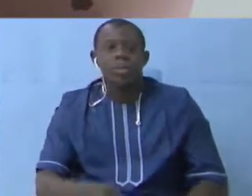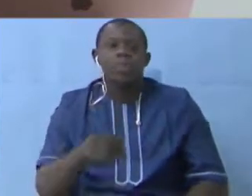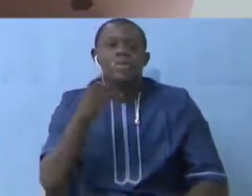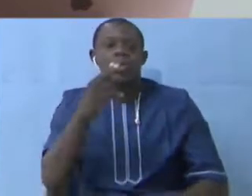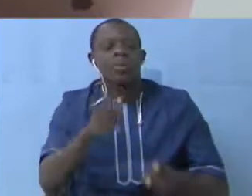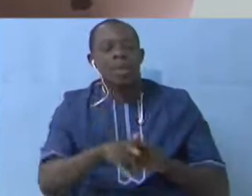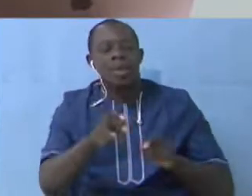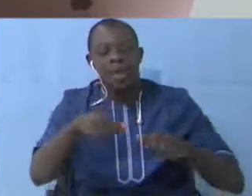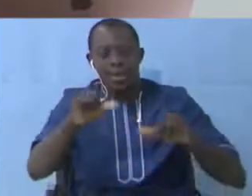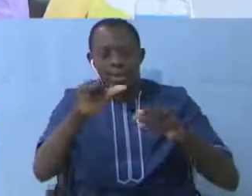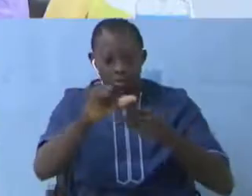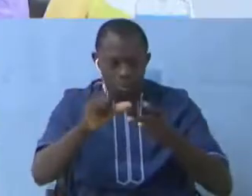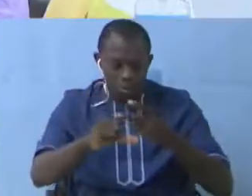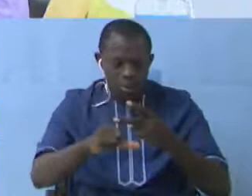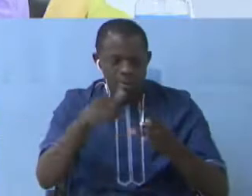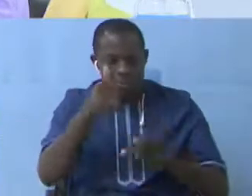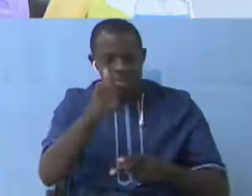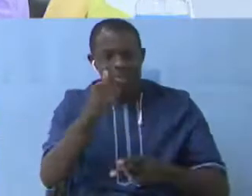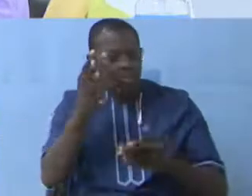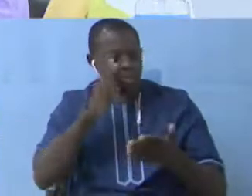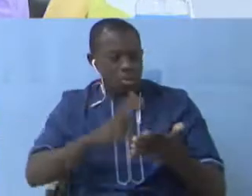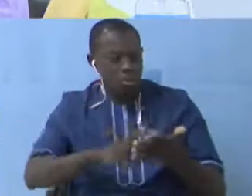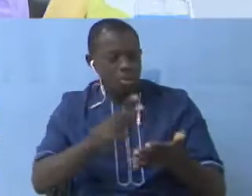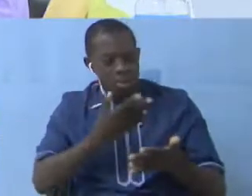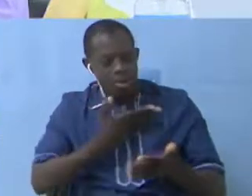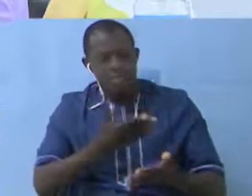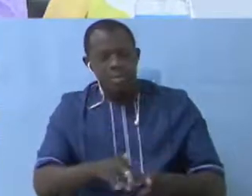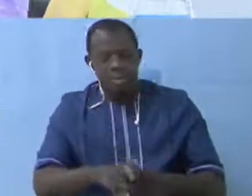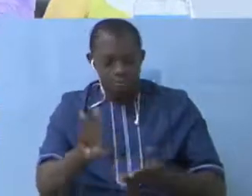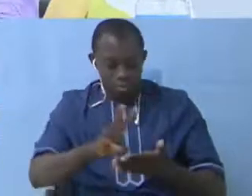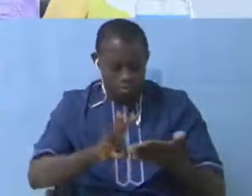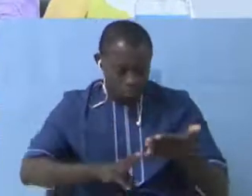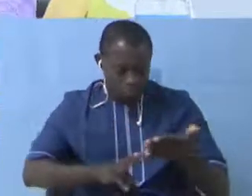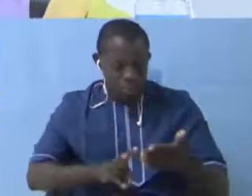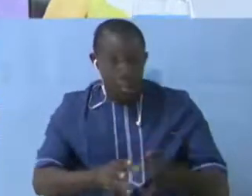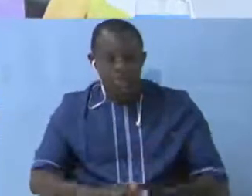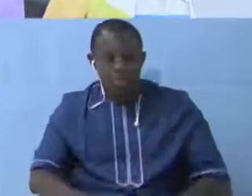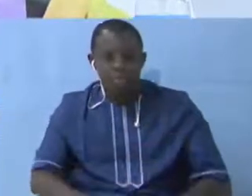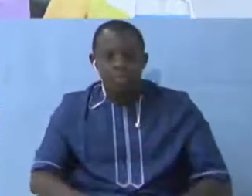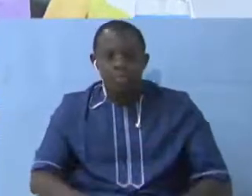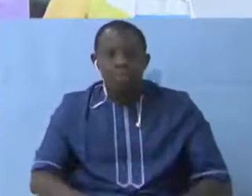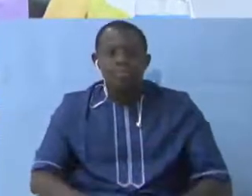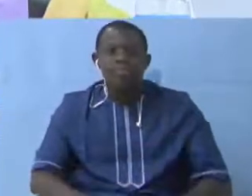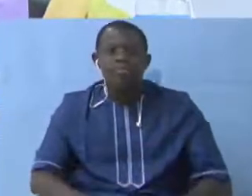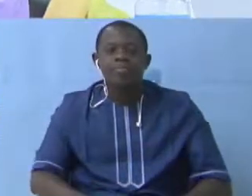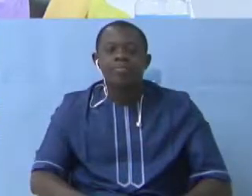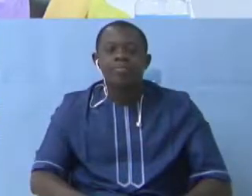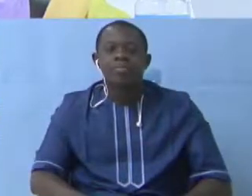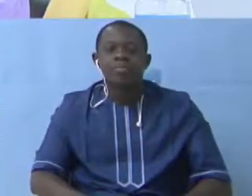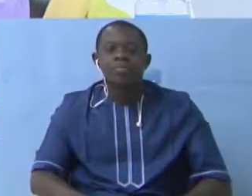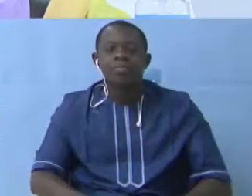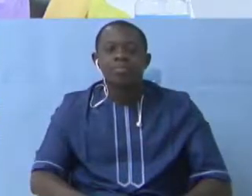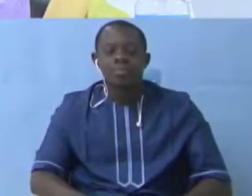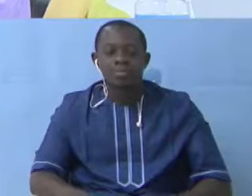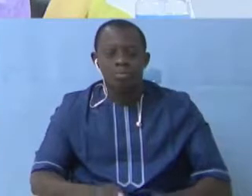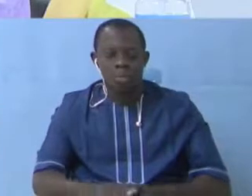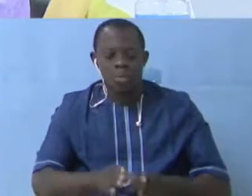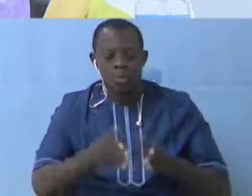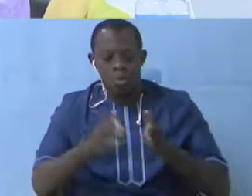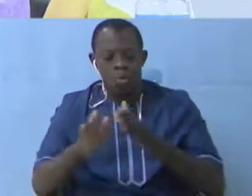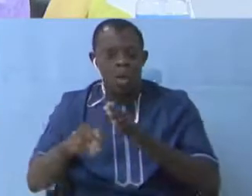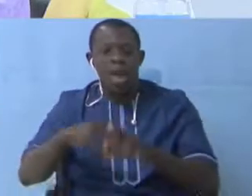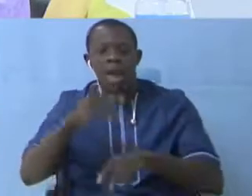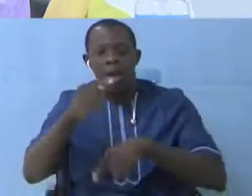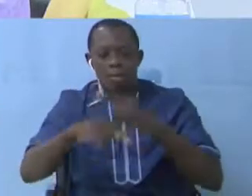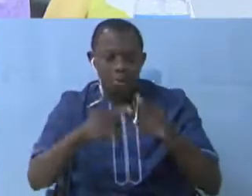6. Shall I proceed? You may read it. Okay. The procedure for the conduct of such referendum